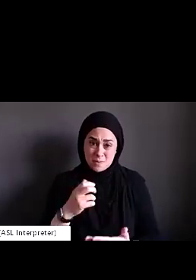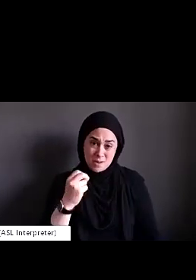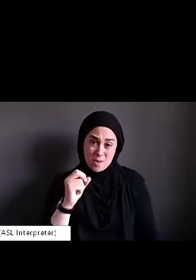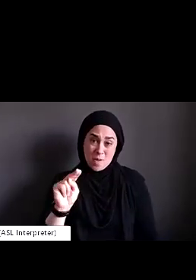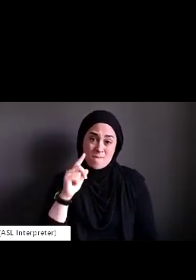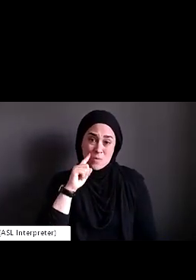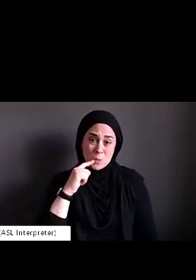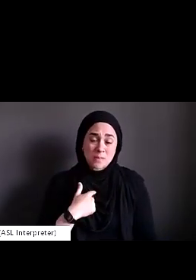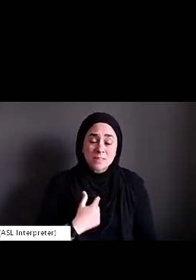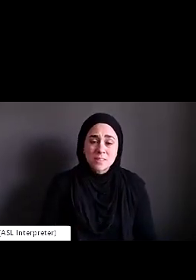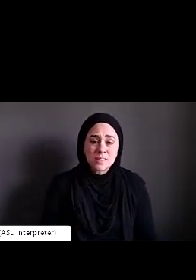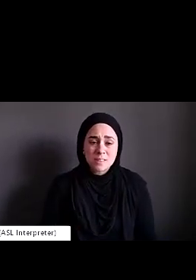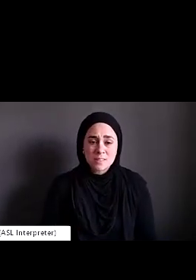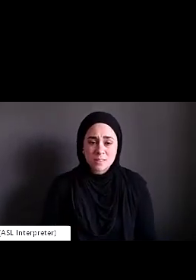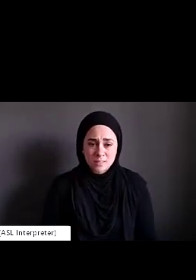me.